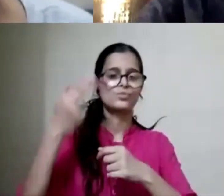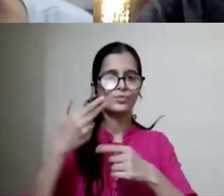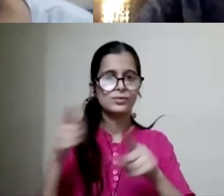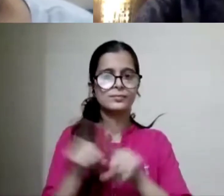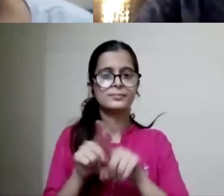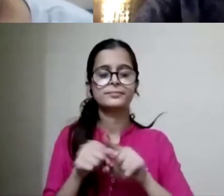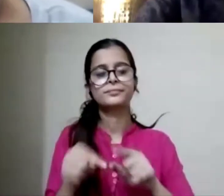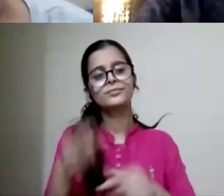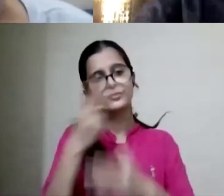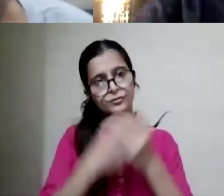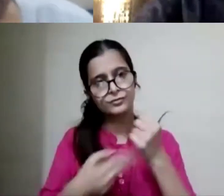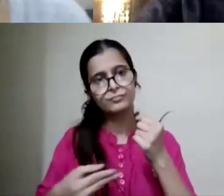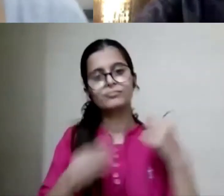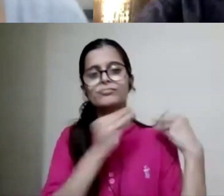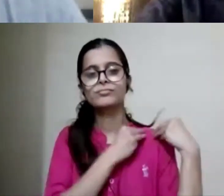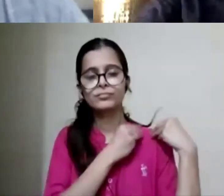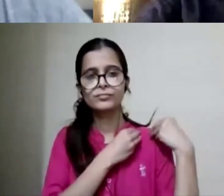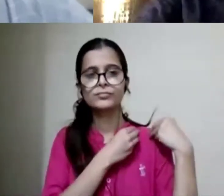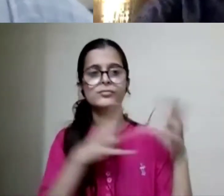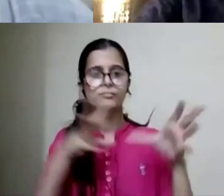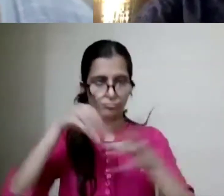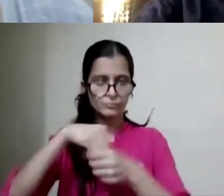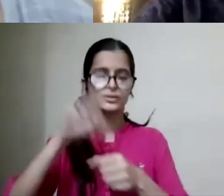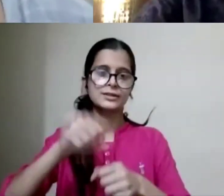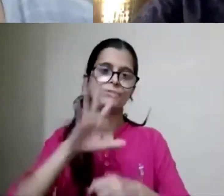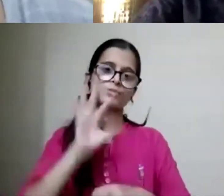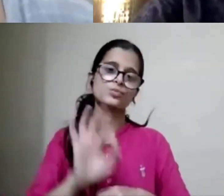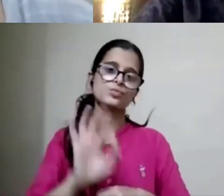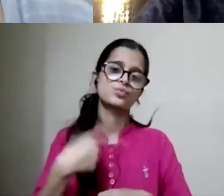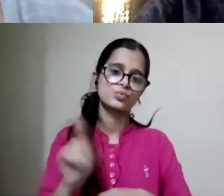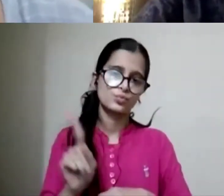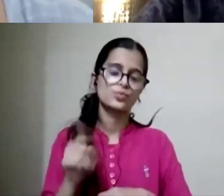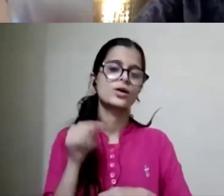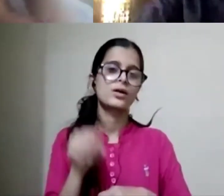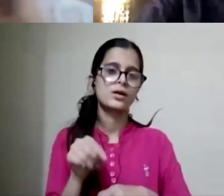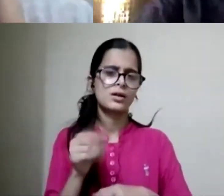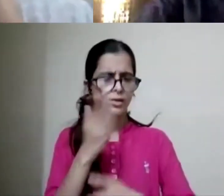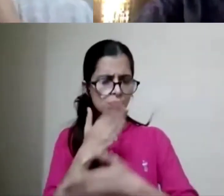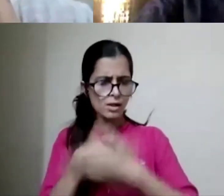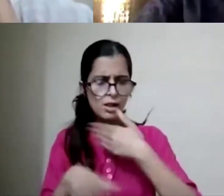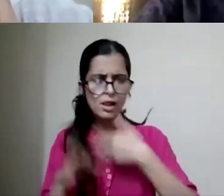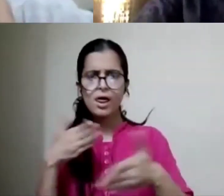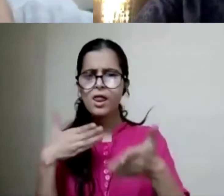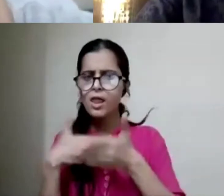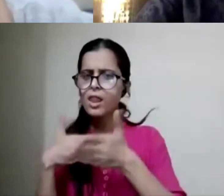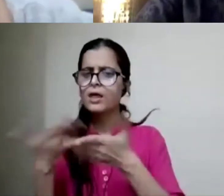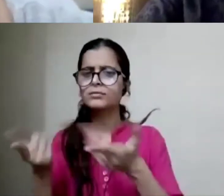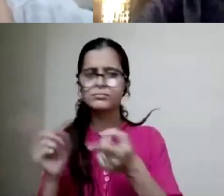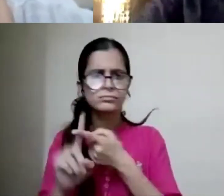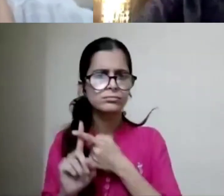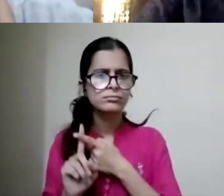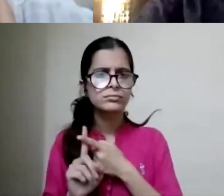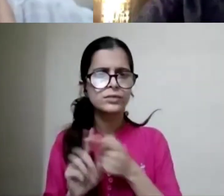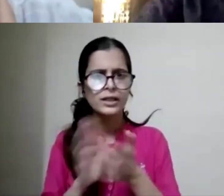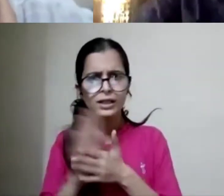role situation. That's a fact. And the difficulty somewhere, Hema, you said?